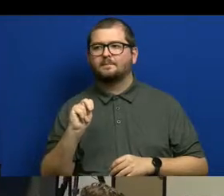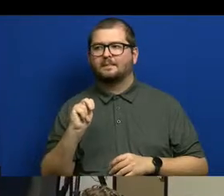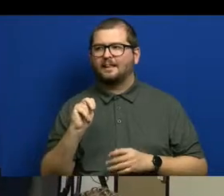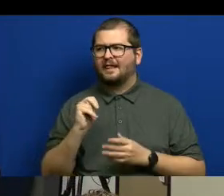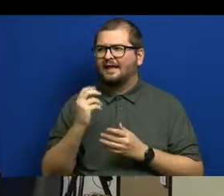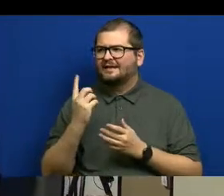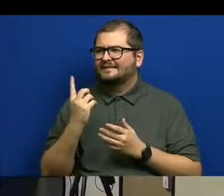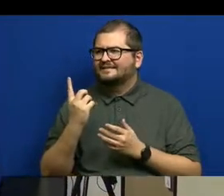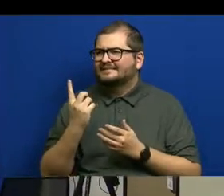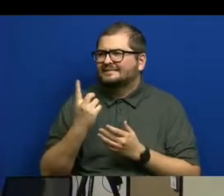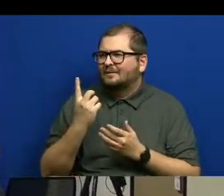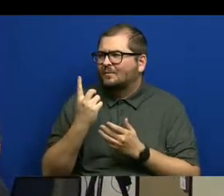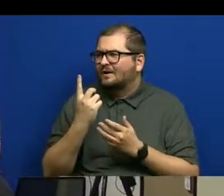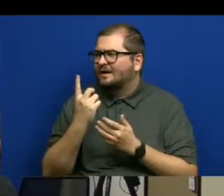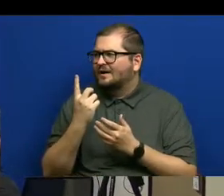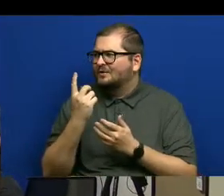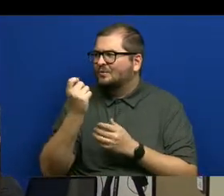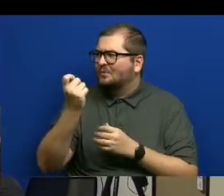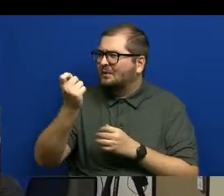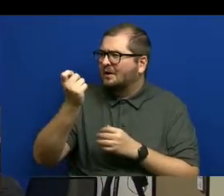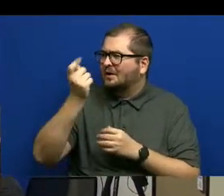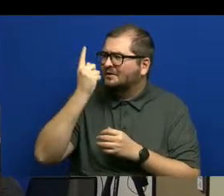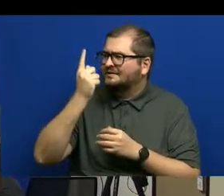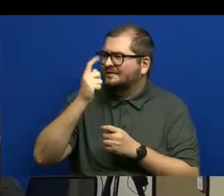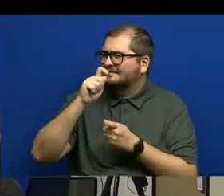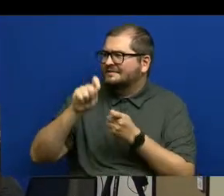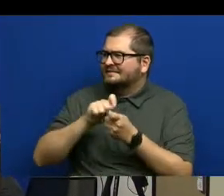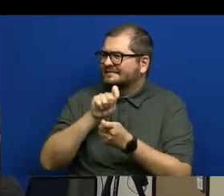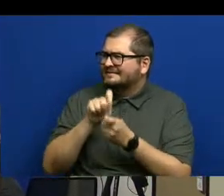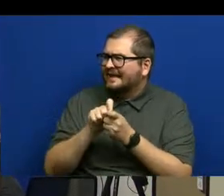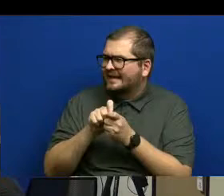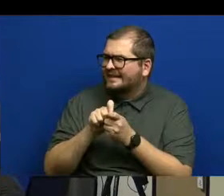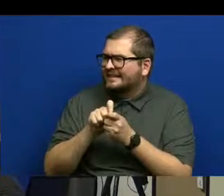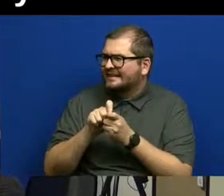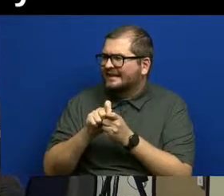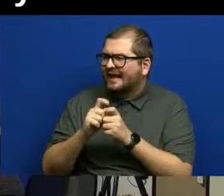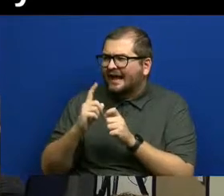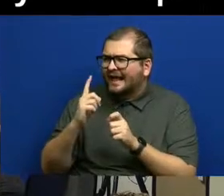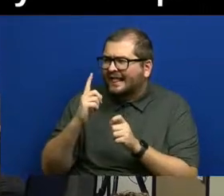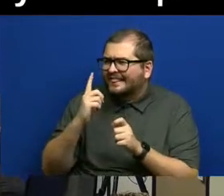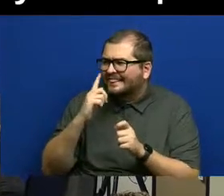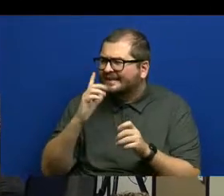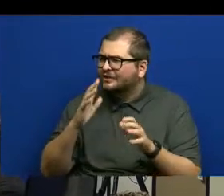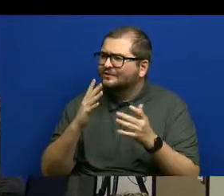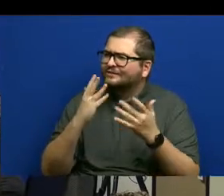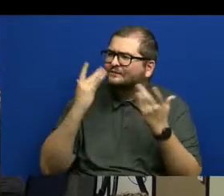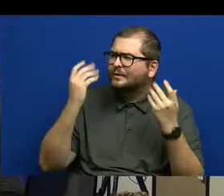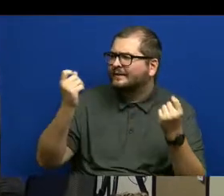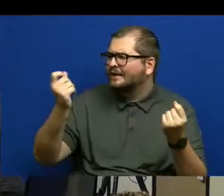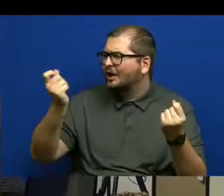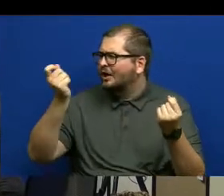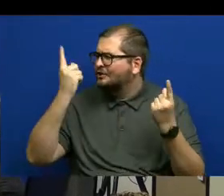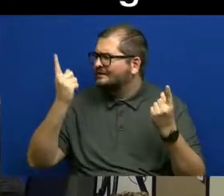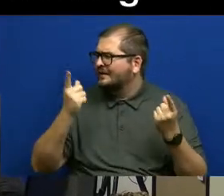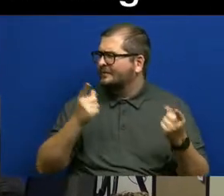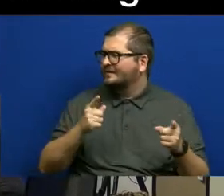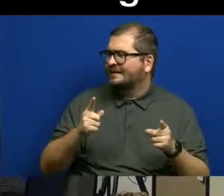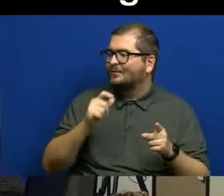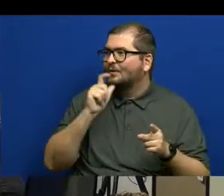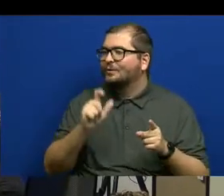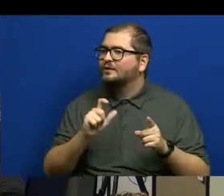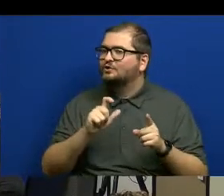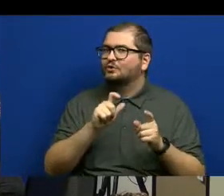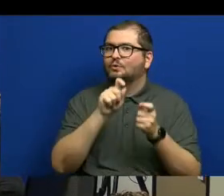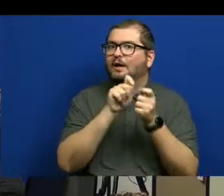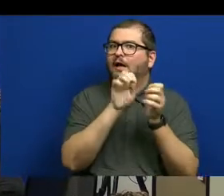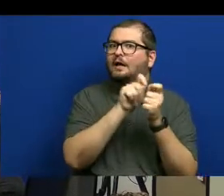is there someone who understands exactly? I hope there's a friendly understanding of what's happening. I don't need to dot all the I's and